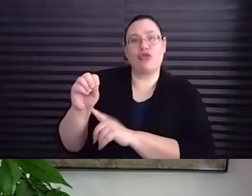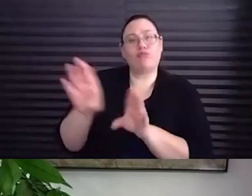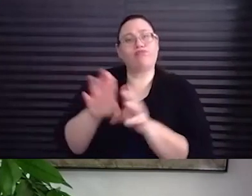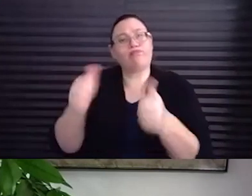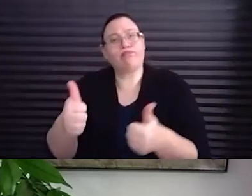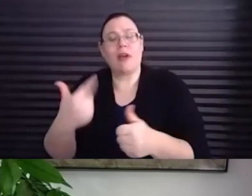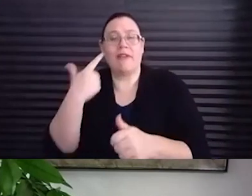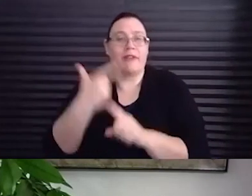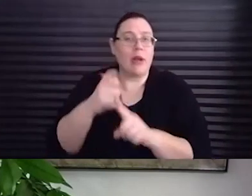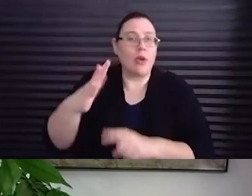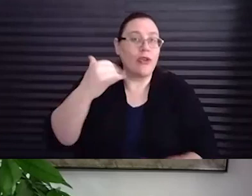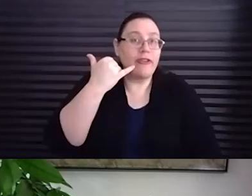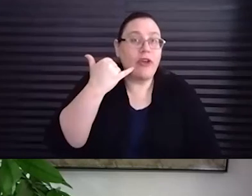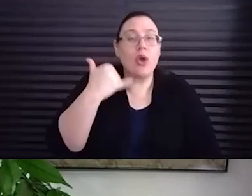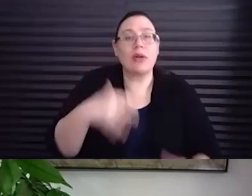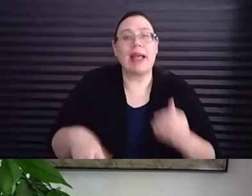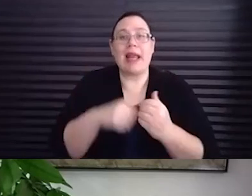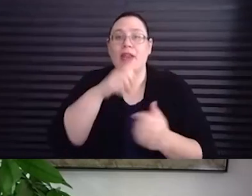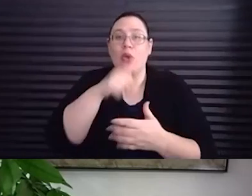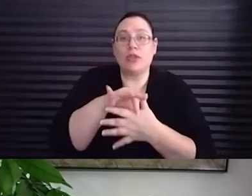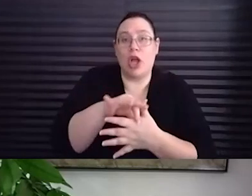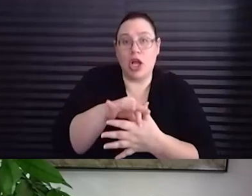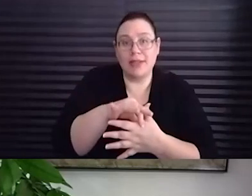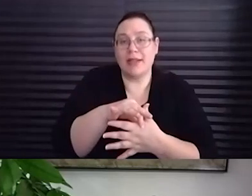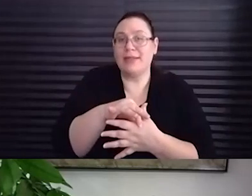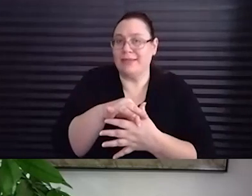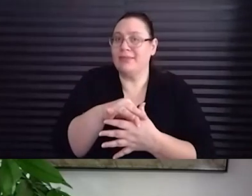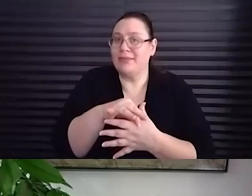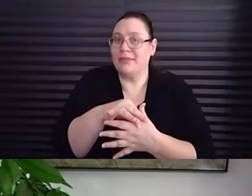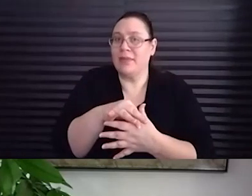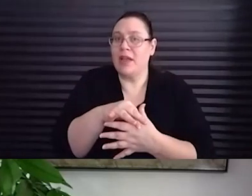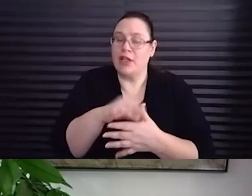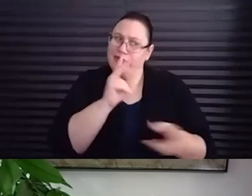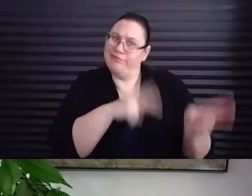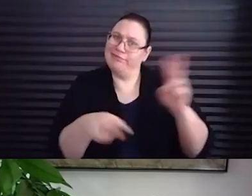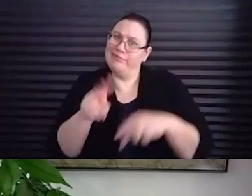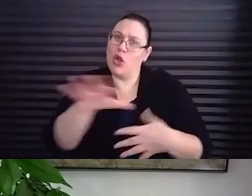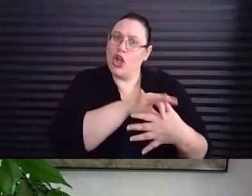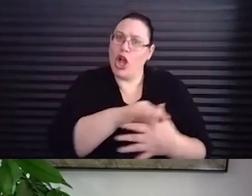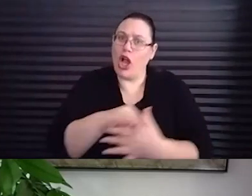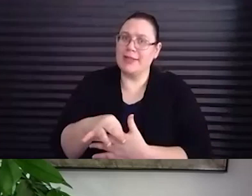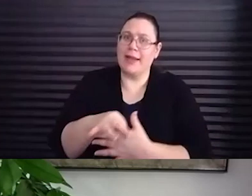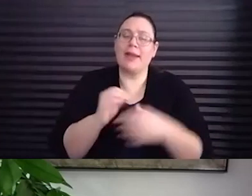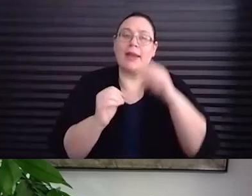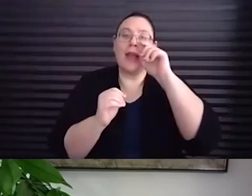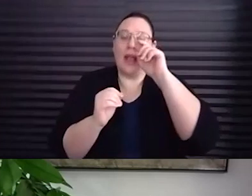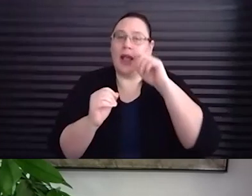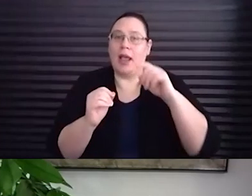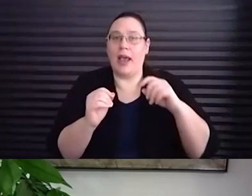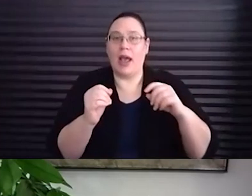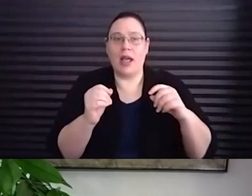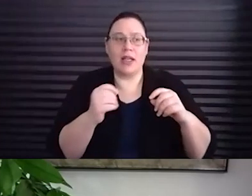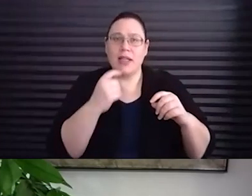phone, and adding that old content, you can even start looking at your content and giving reviews of, oh, this was a